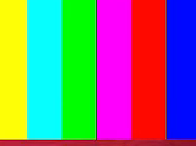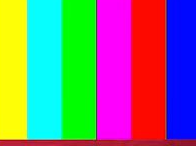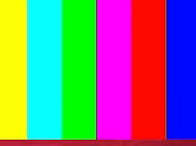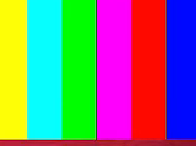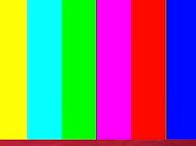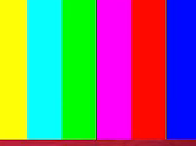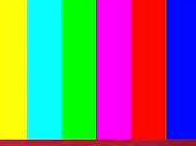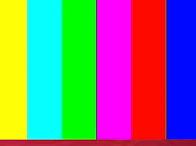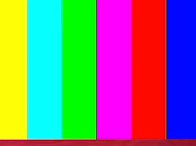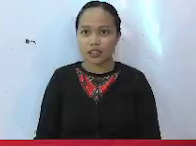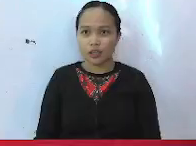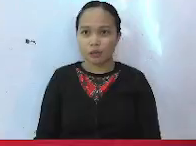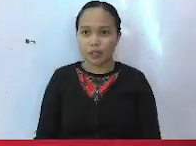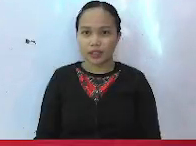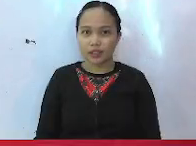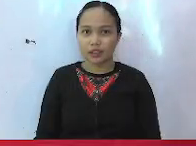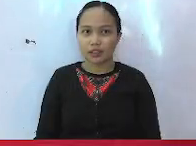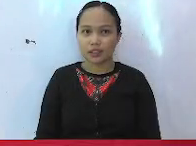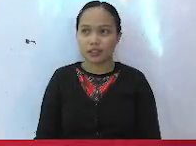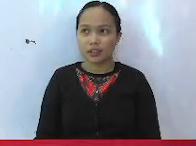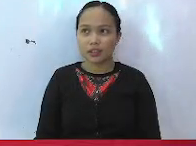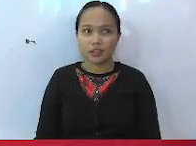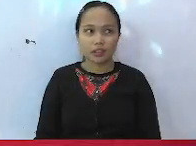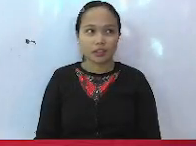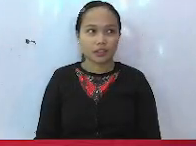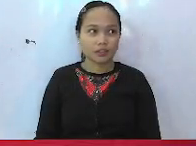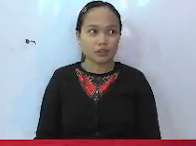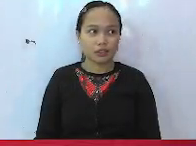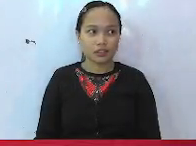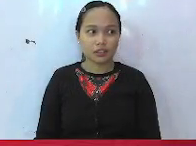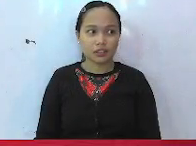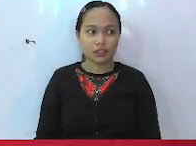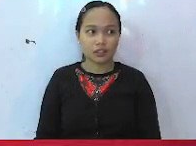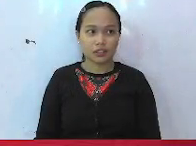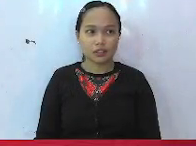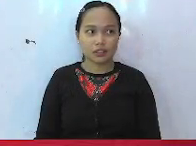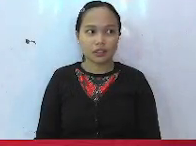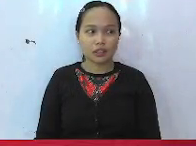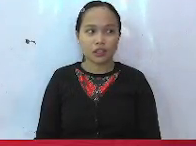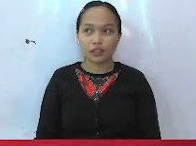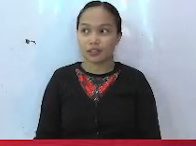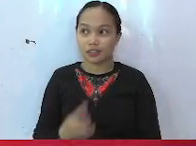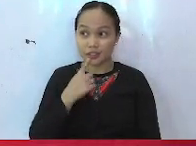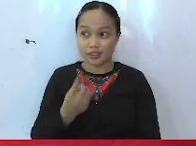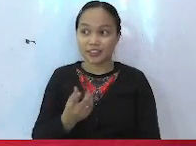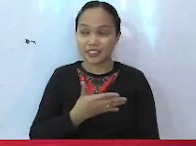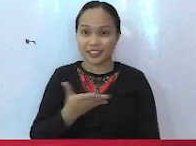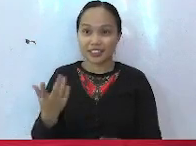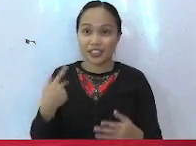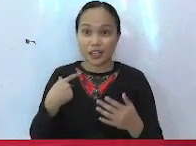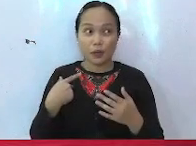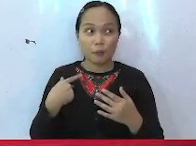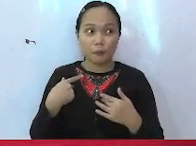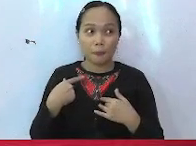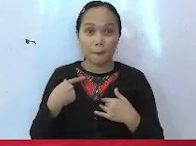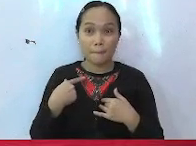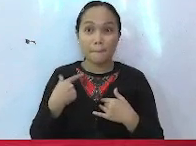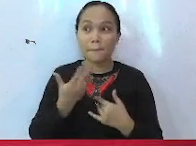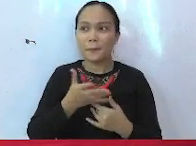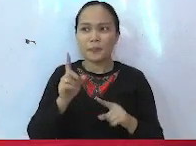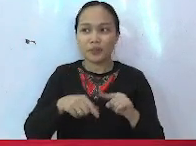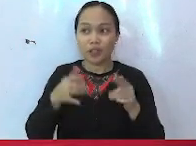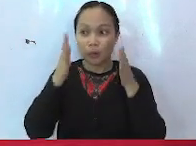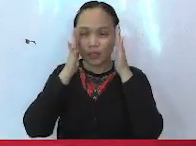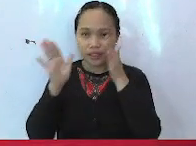thing. This is a powerful thing. Just keep your eyes on the Lord. Remember, it's all about your eyes. You cannot be